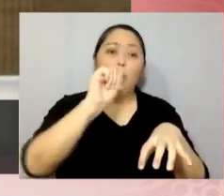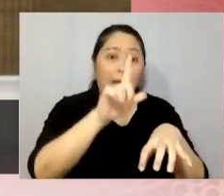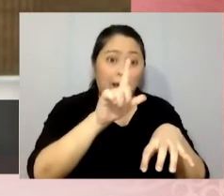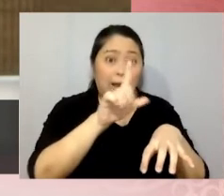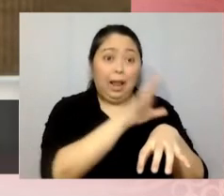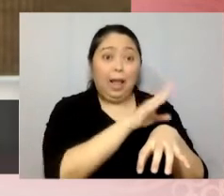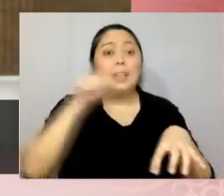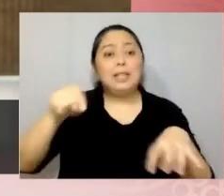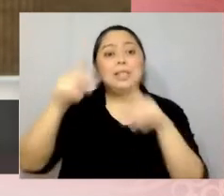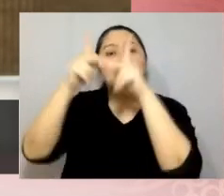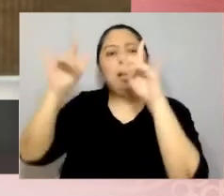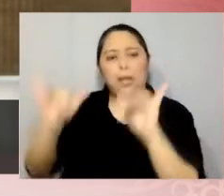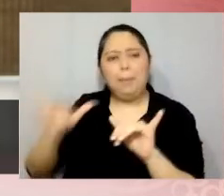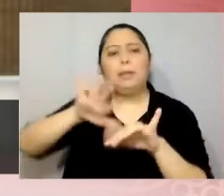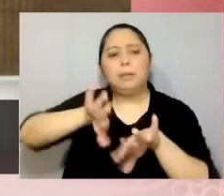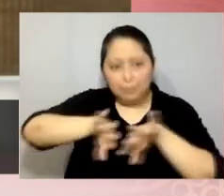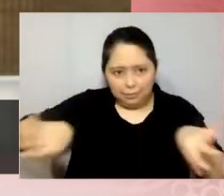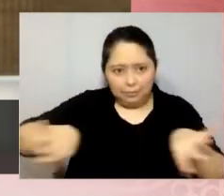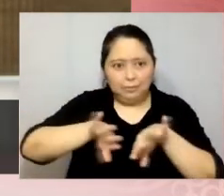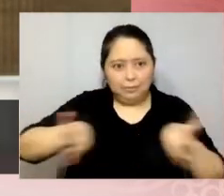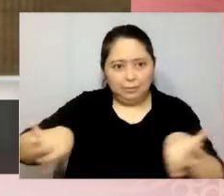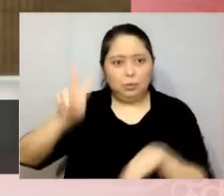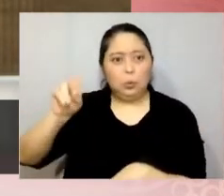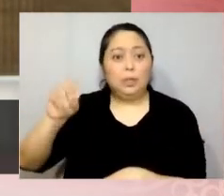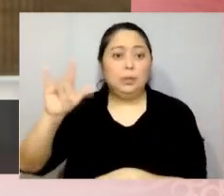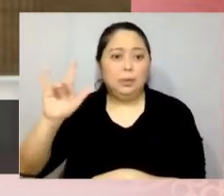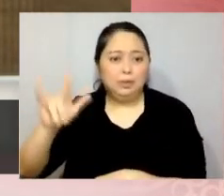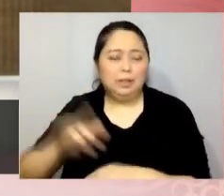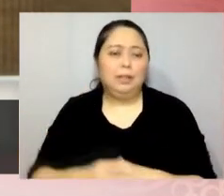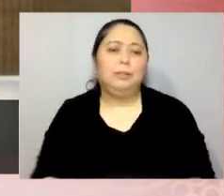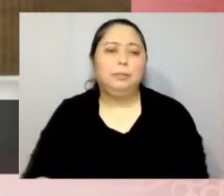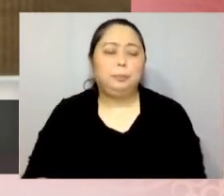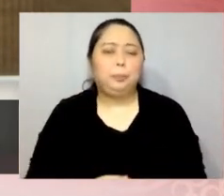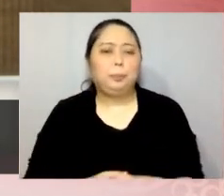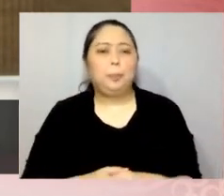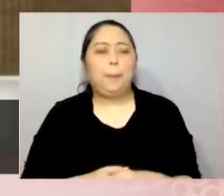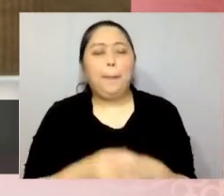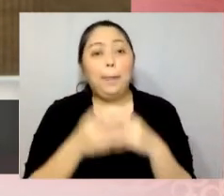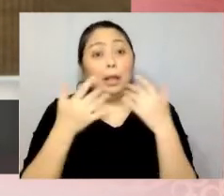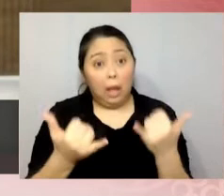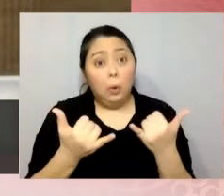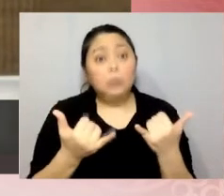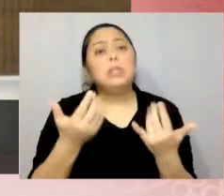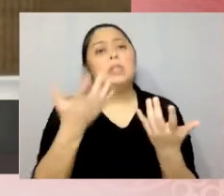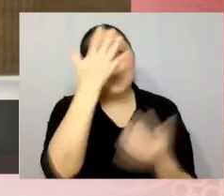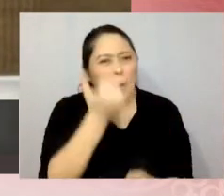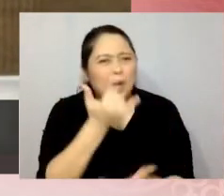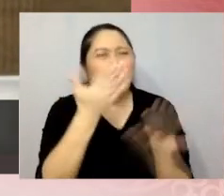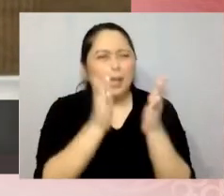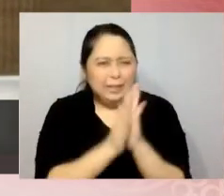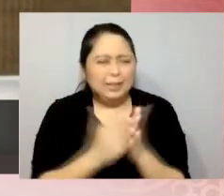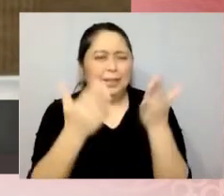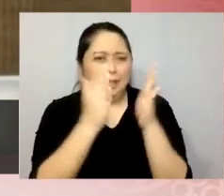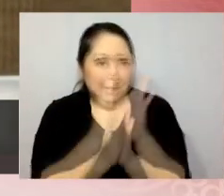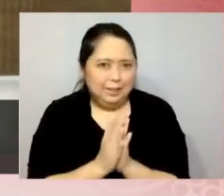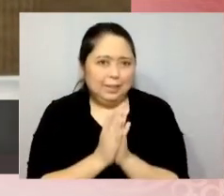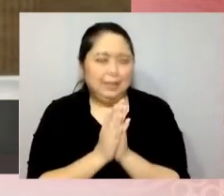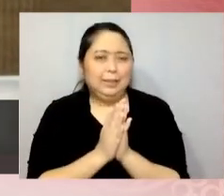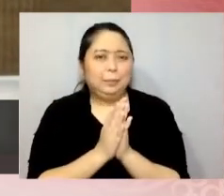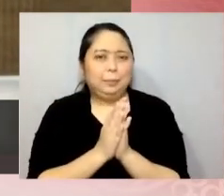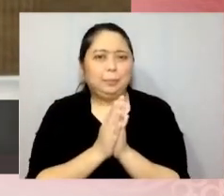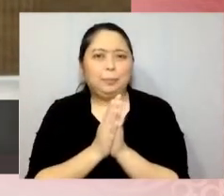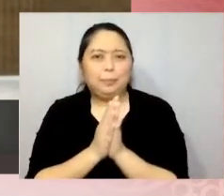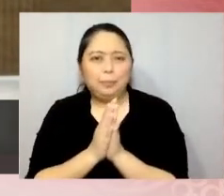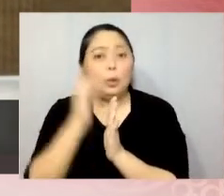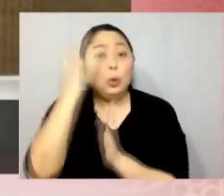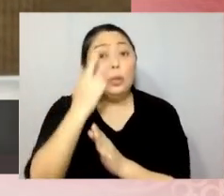like the United Bangsamoro Justice Party of the MILF. Yun ho yung panawagan kung bakit kasama doon